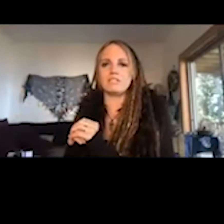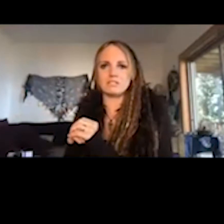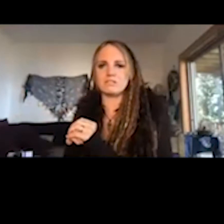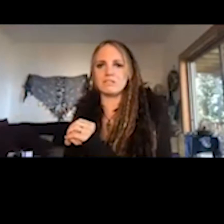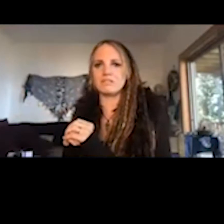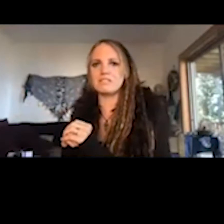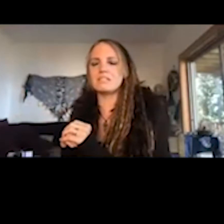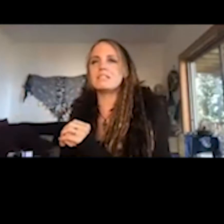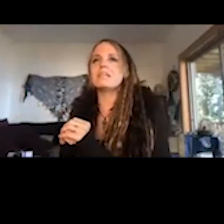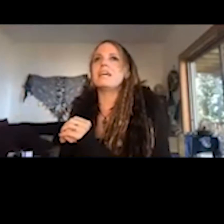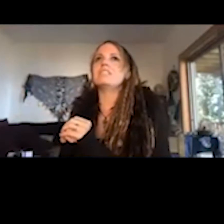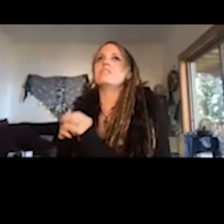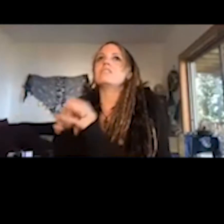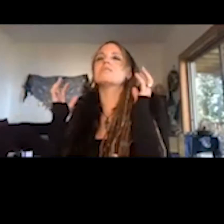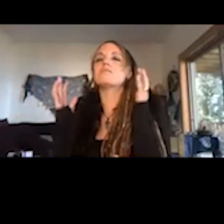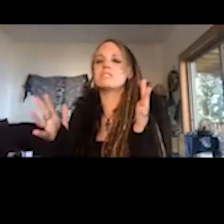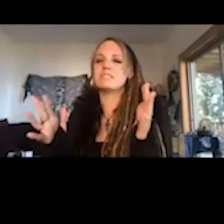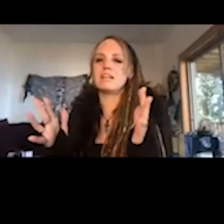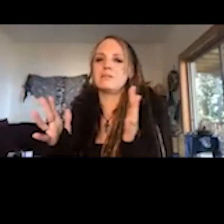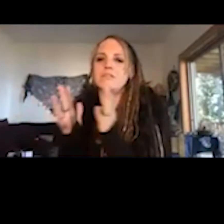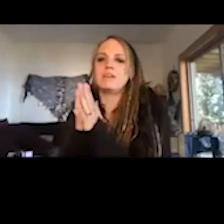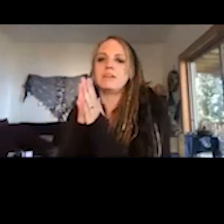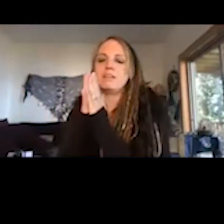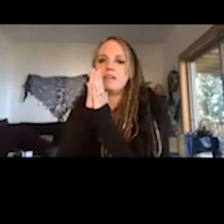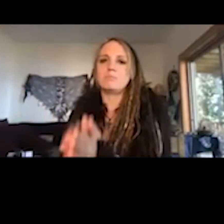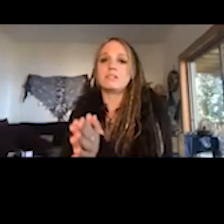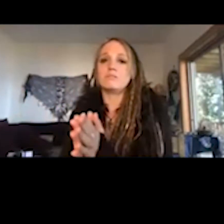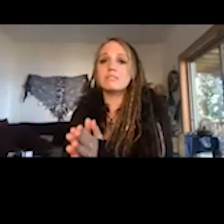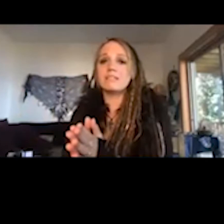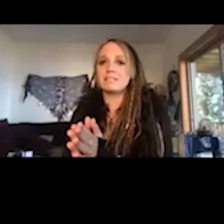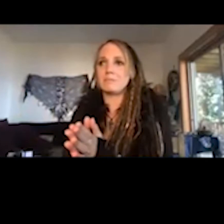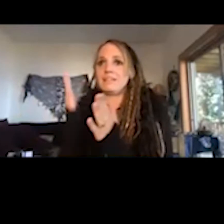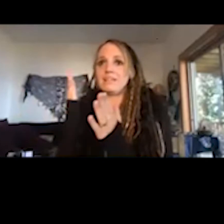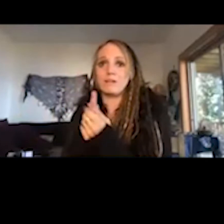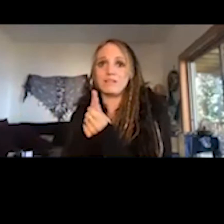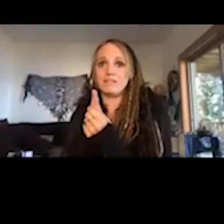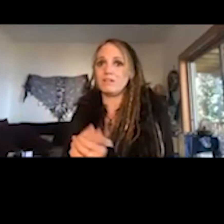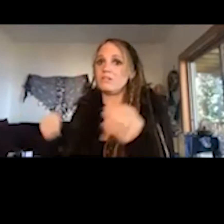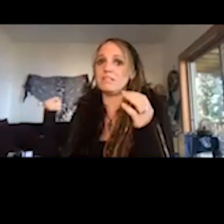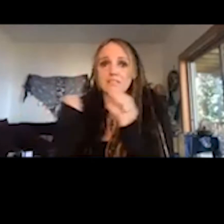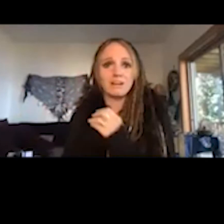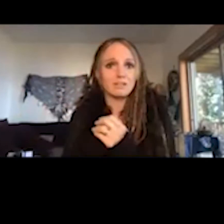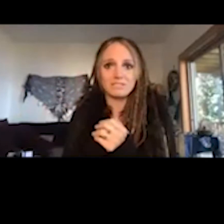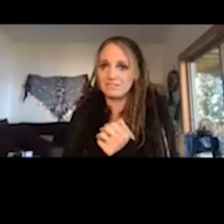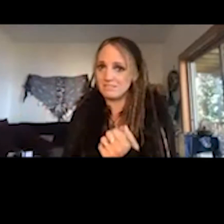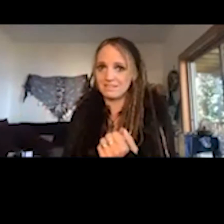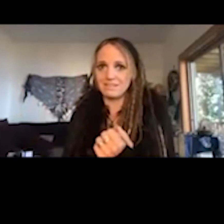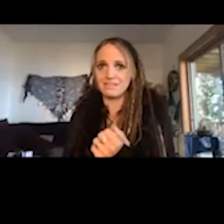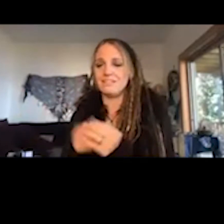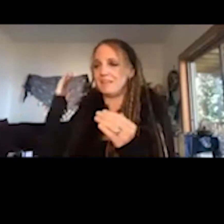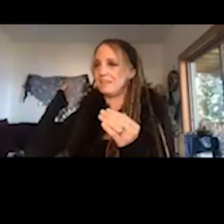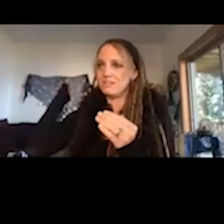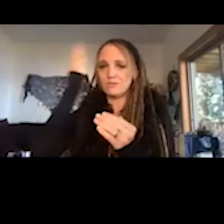the East Australian current. And so this is the first time that Marlon really has a plan, like where he can go. So he is on a mission to get